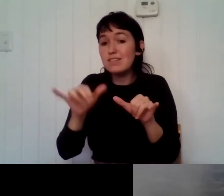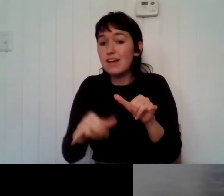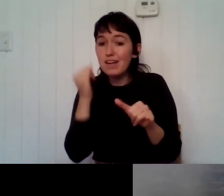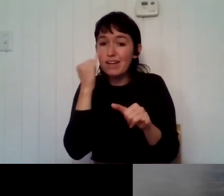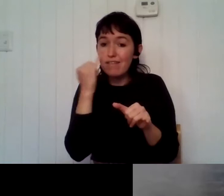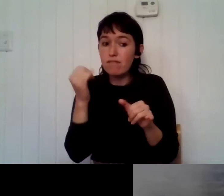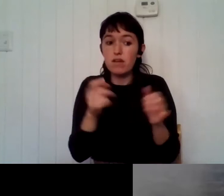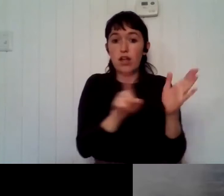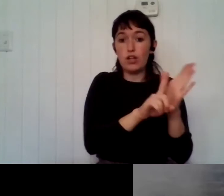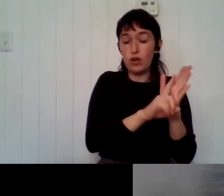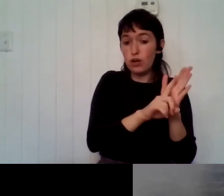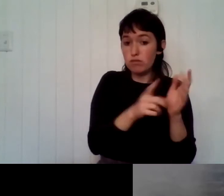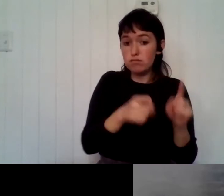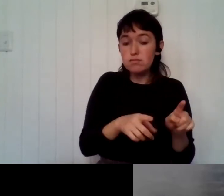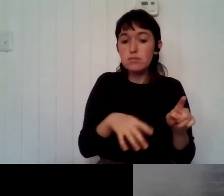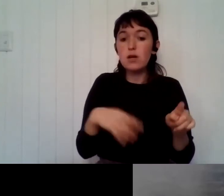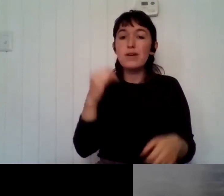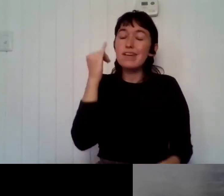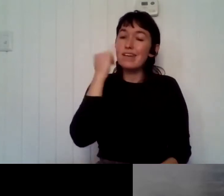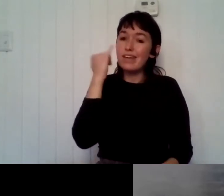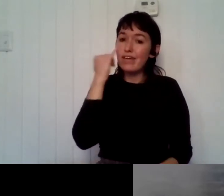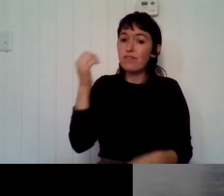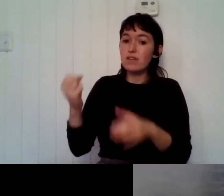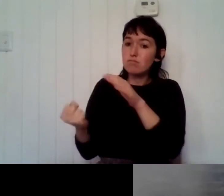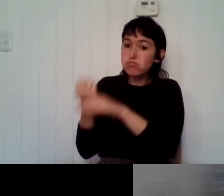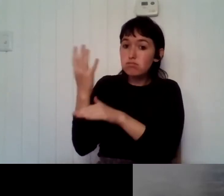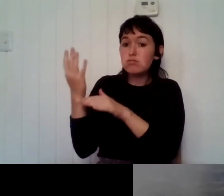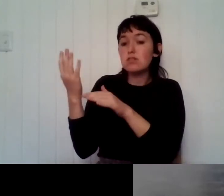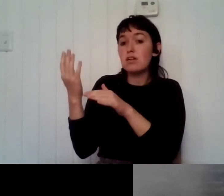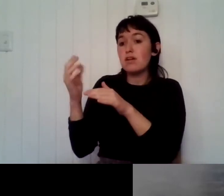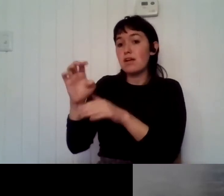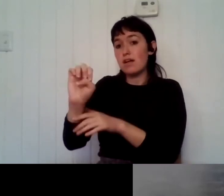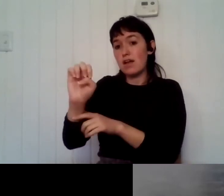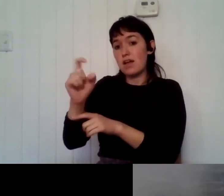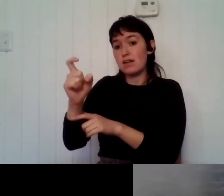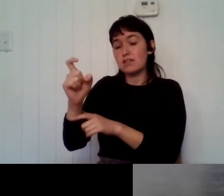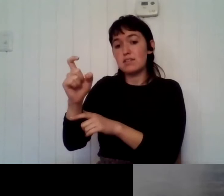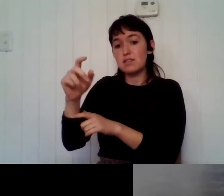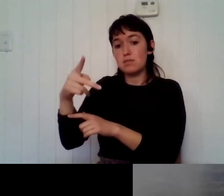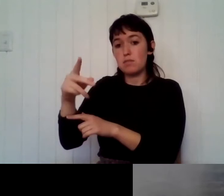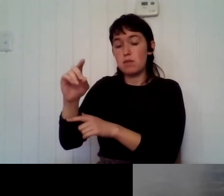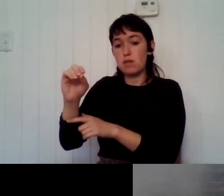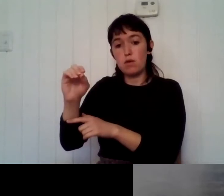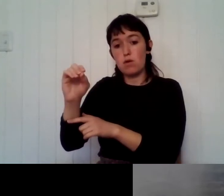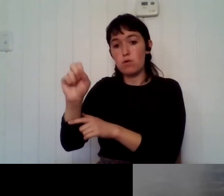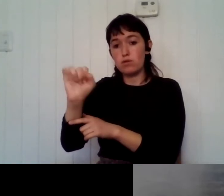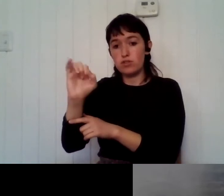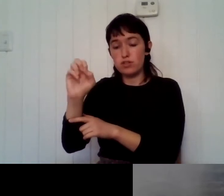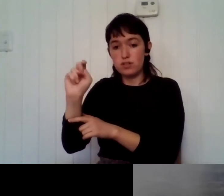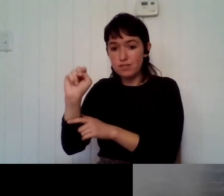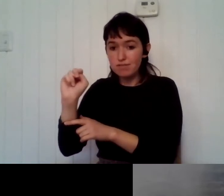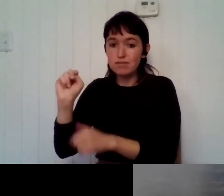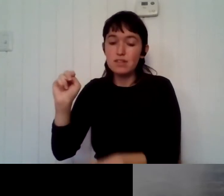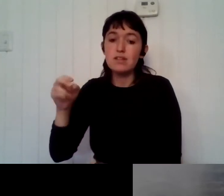products of explosive volcanoes, like the ones in the Cascades, are lahars. So lahars are basically very fast mud